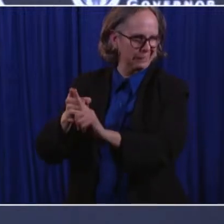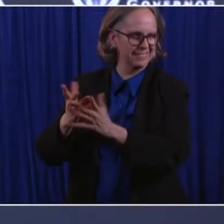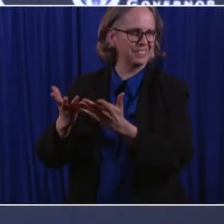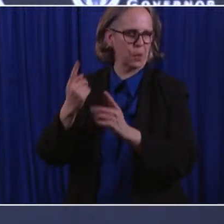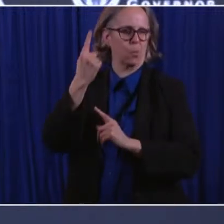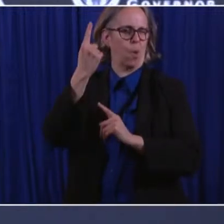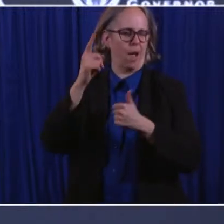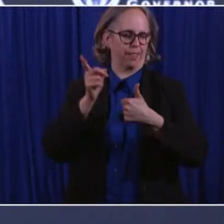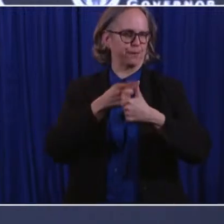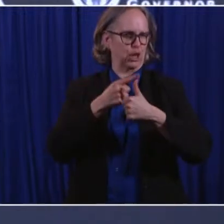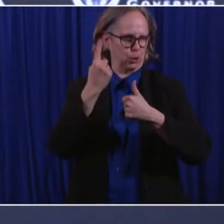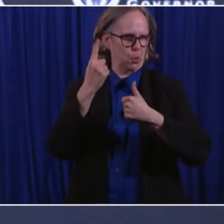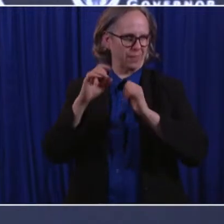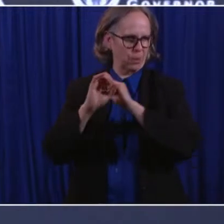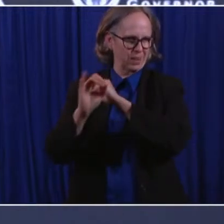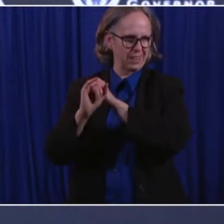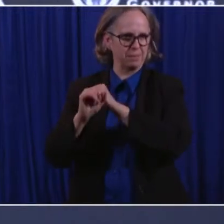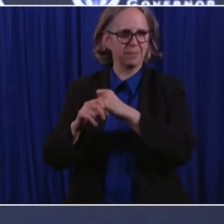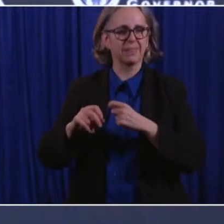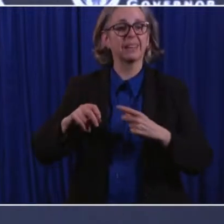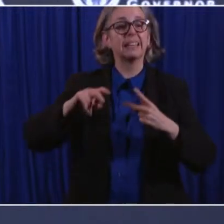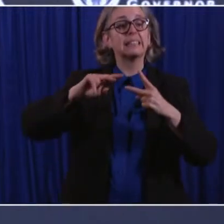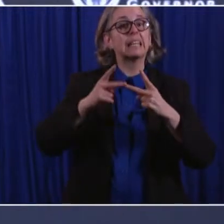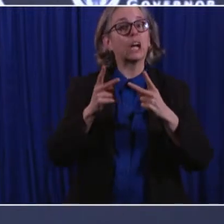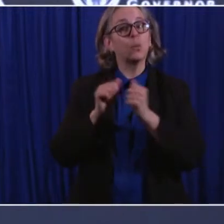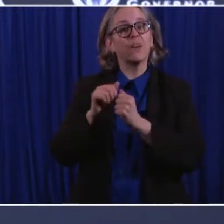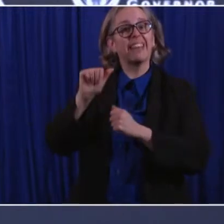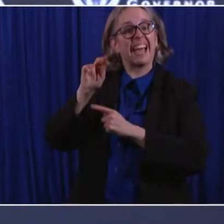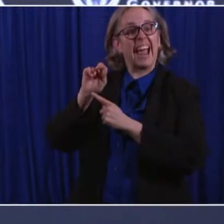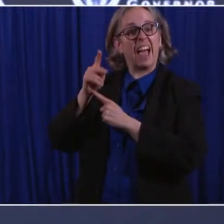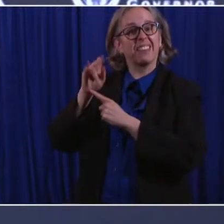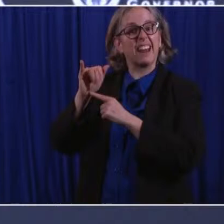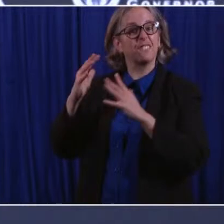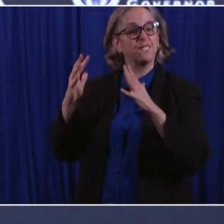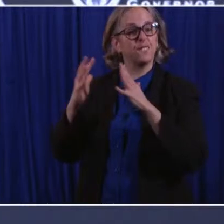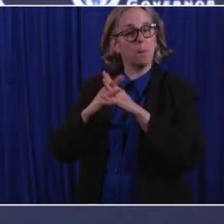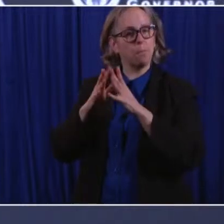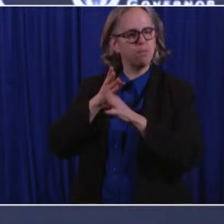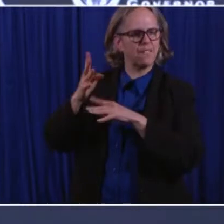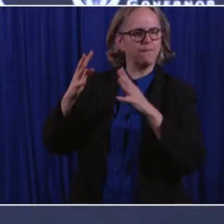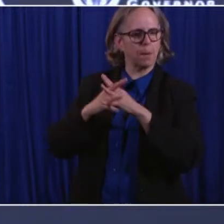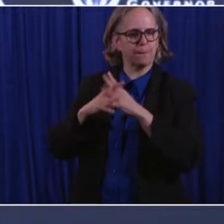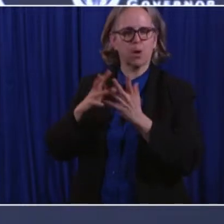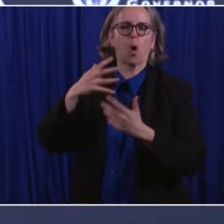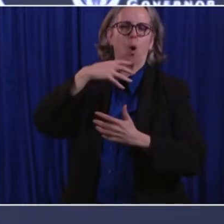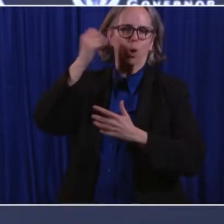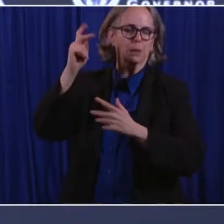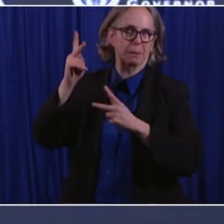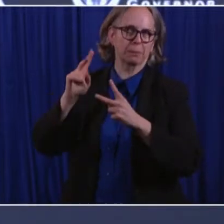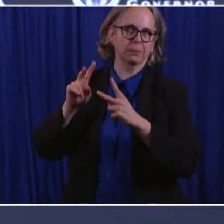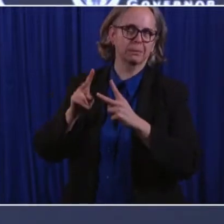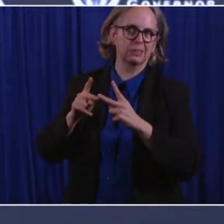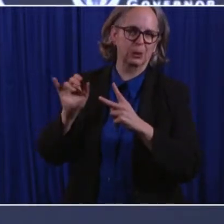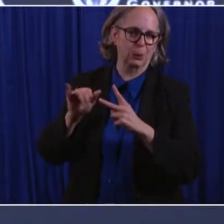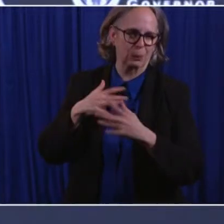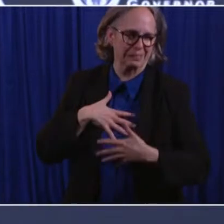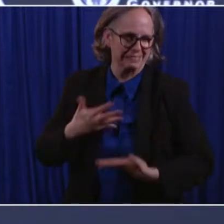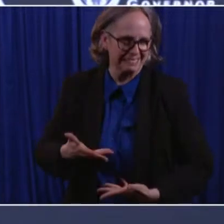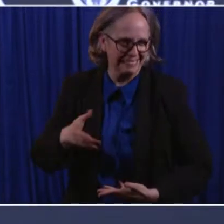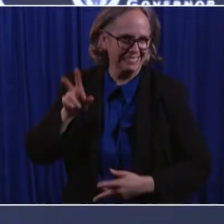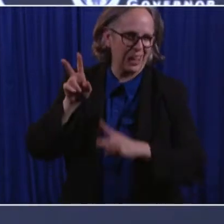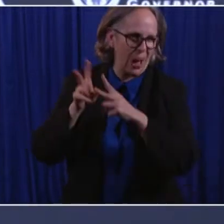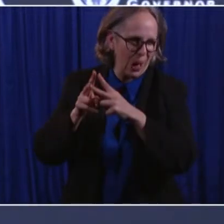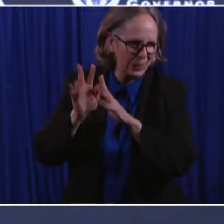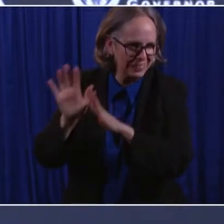with Anthony, that's directed to our older Ohioans because frankly, even though 2/3 of the people 70 years of age and older